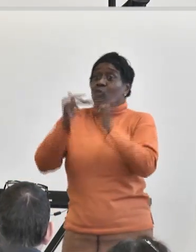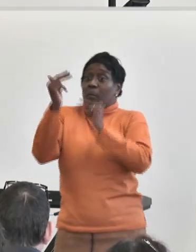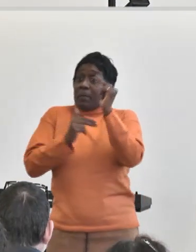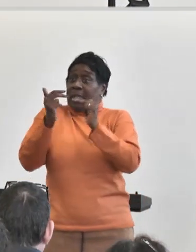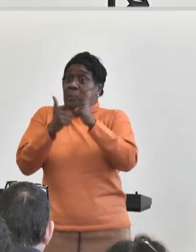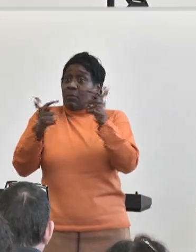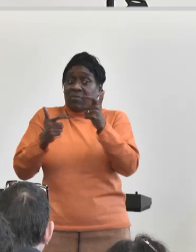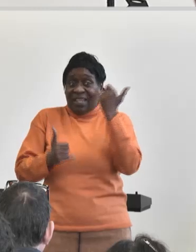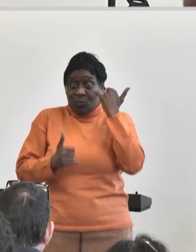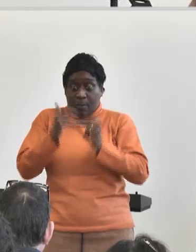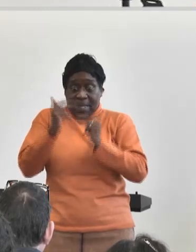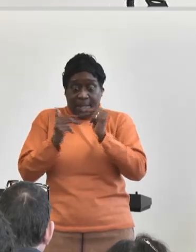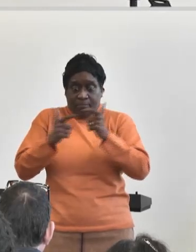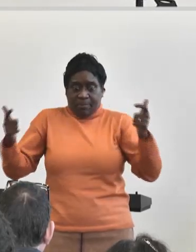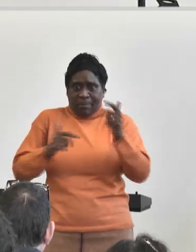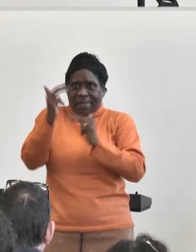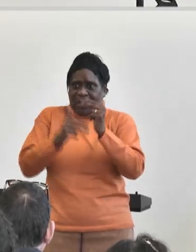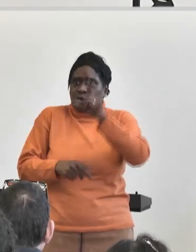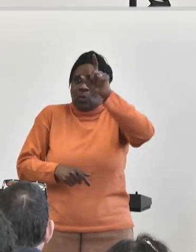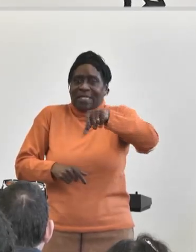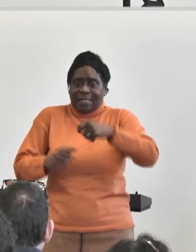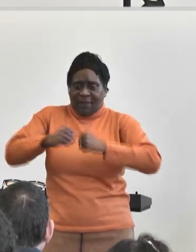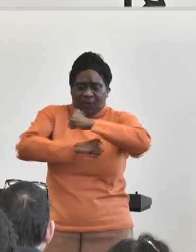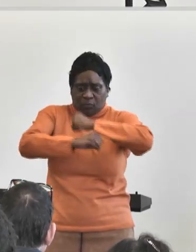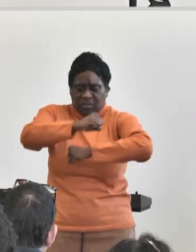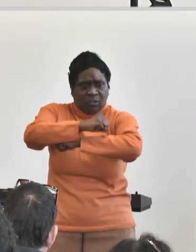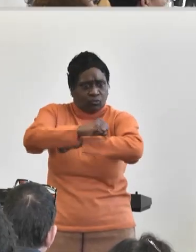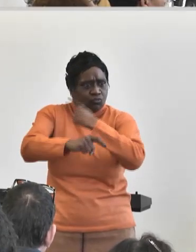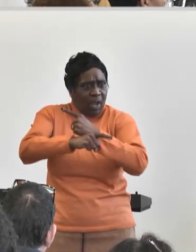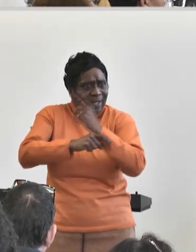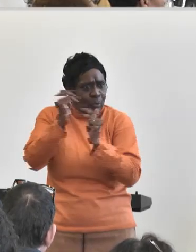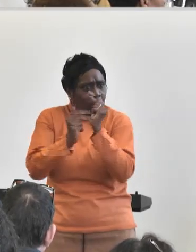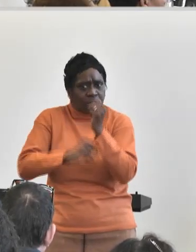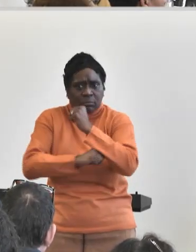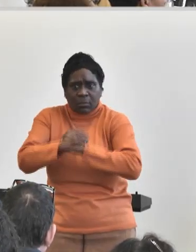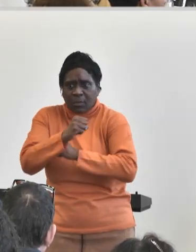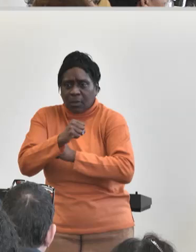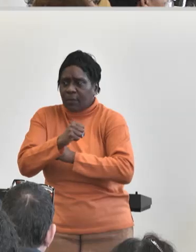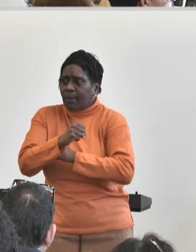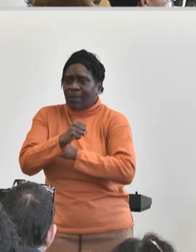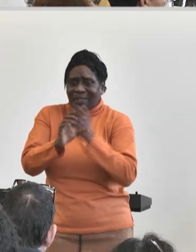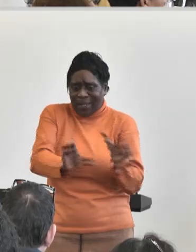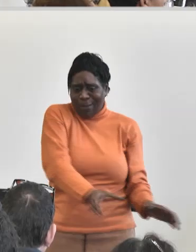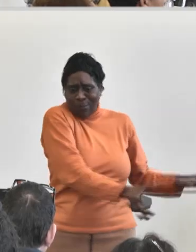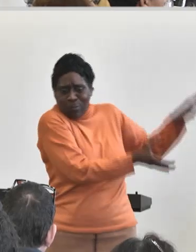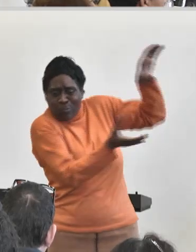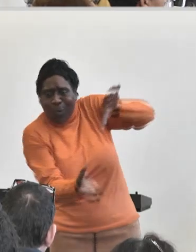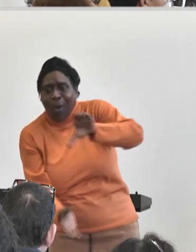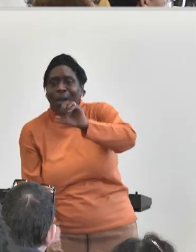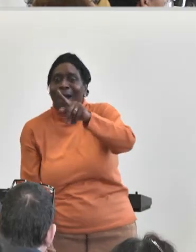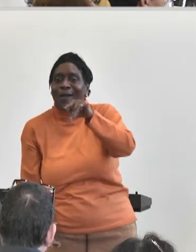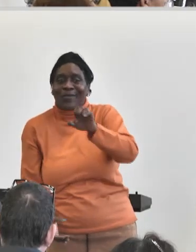building, si usted construyó un edificio, you needed a foundation. Necesitaba una fundación. And they didn't pour concrete like we would do today